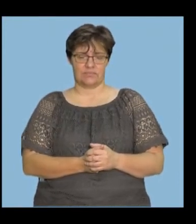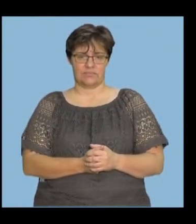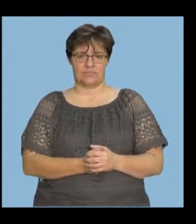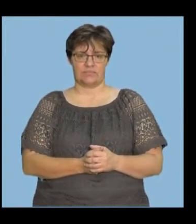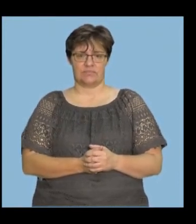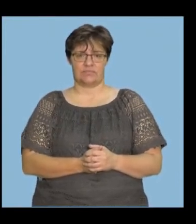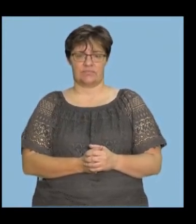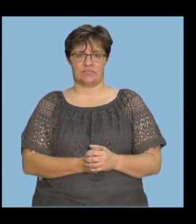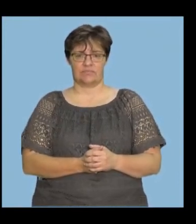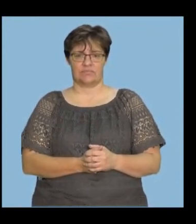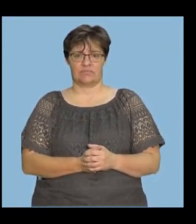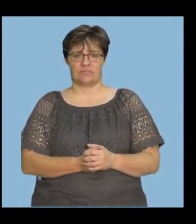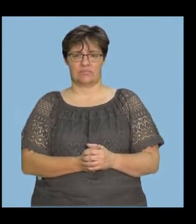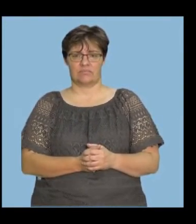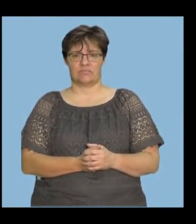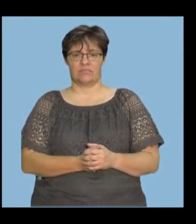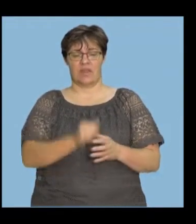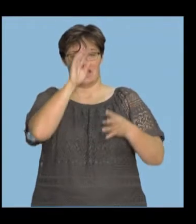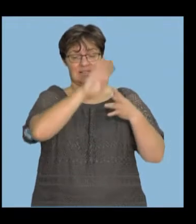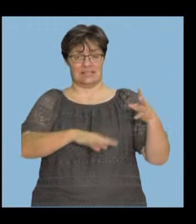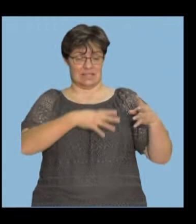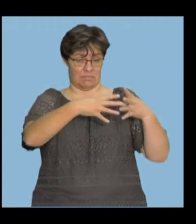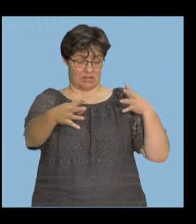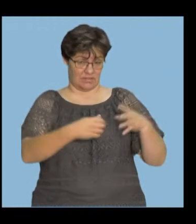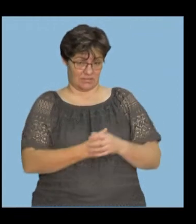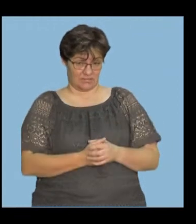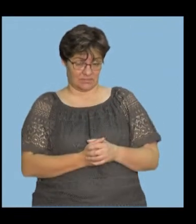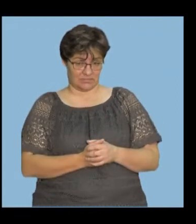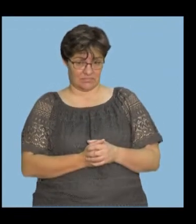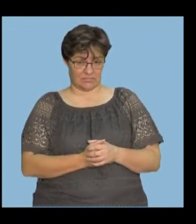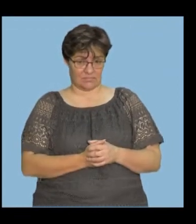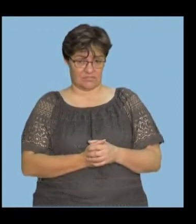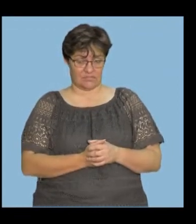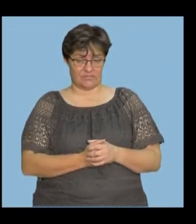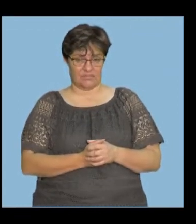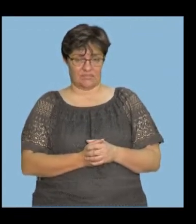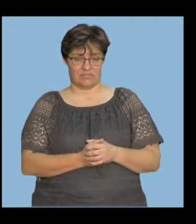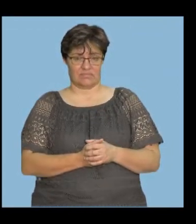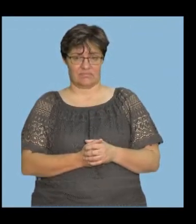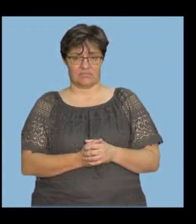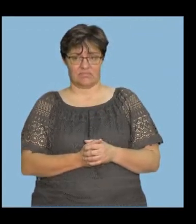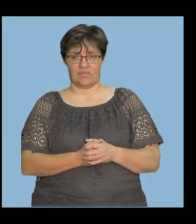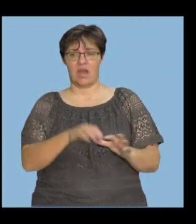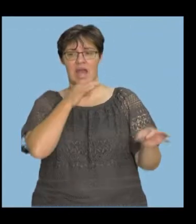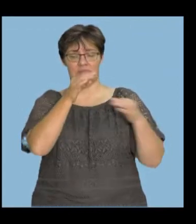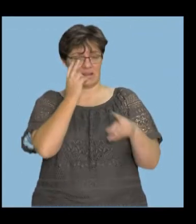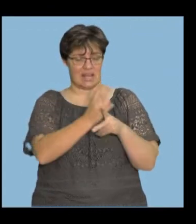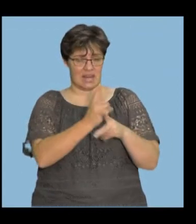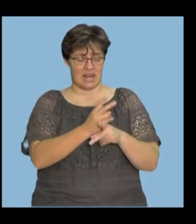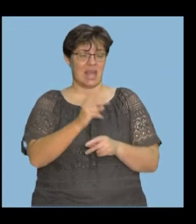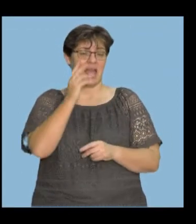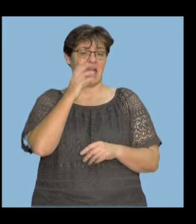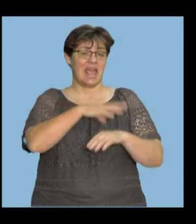So this is the table, actual table. Let me explain this again. So the age